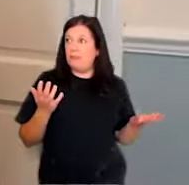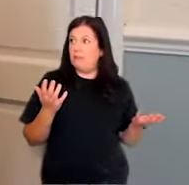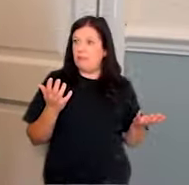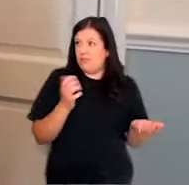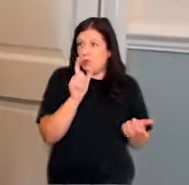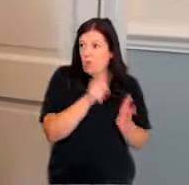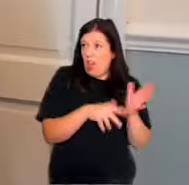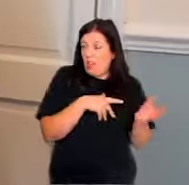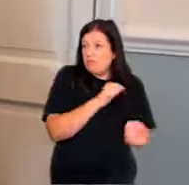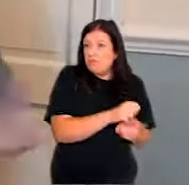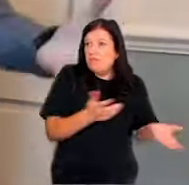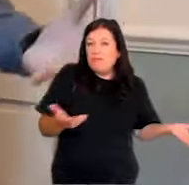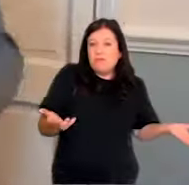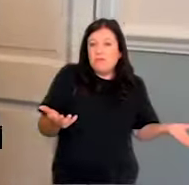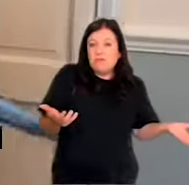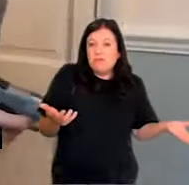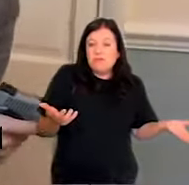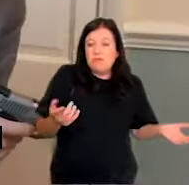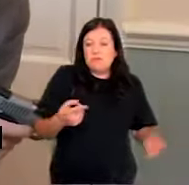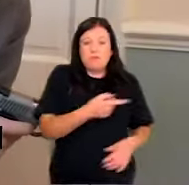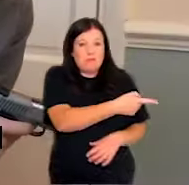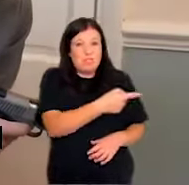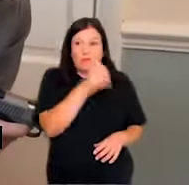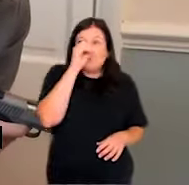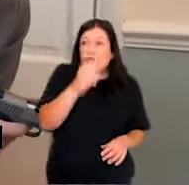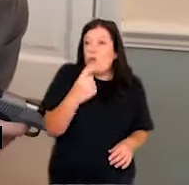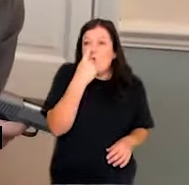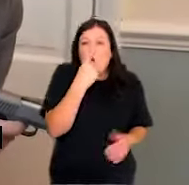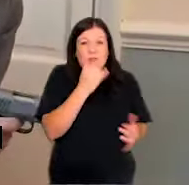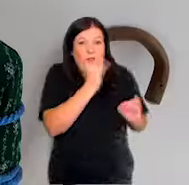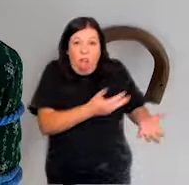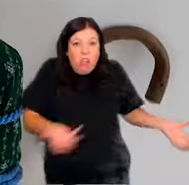mate. Hey? You know, she shouldn't be such a nosy old bag.